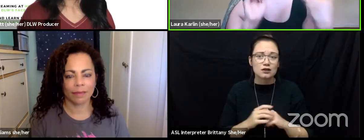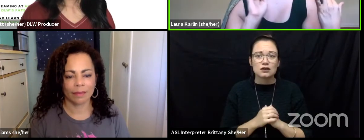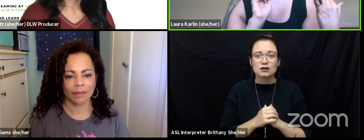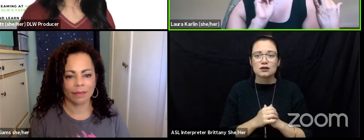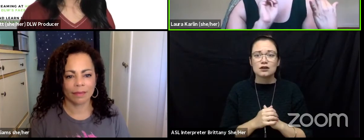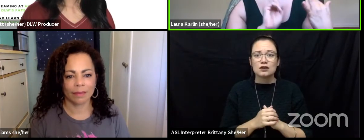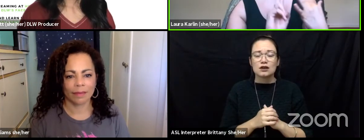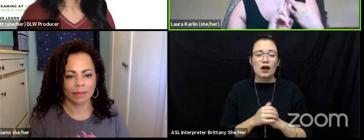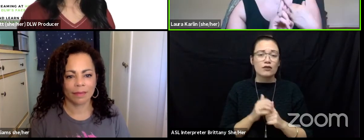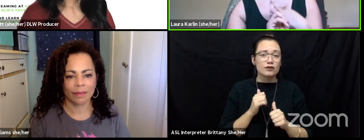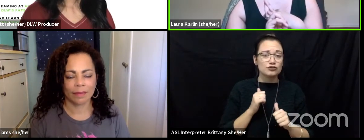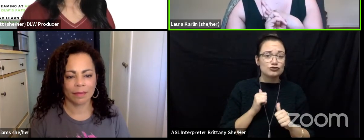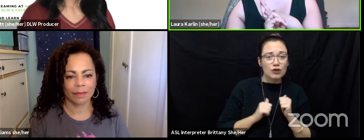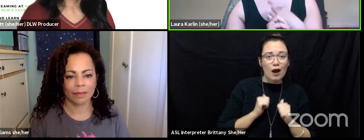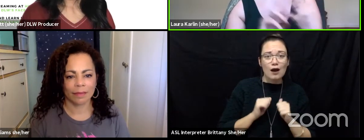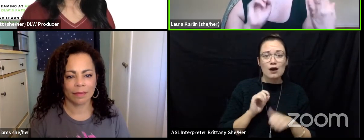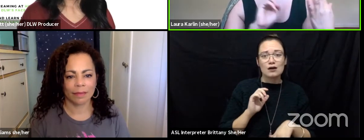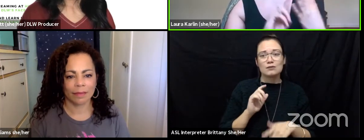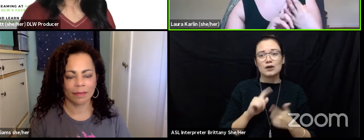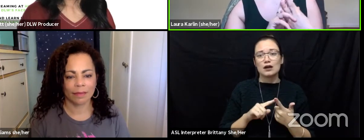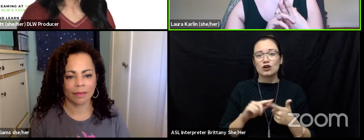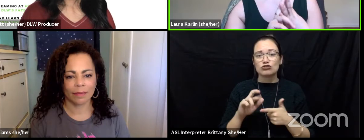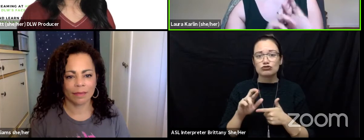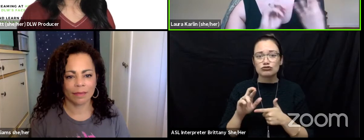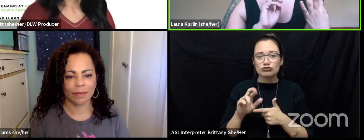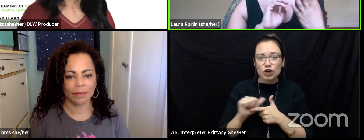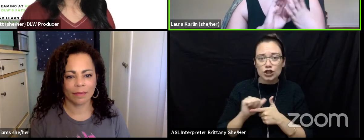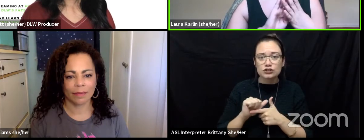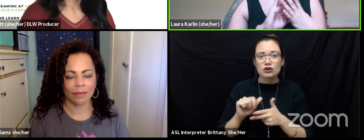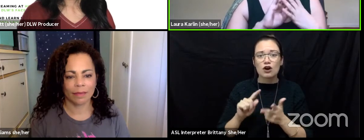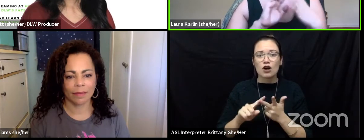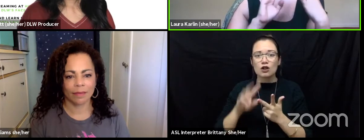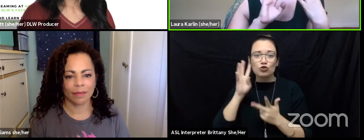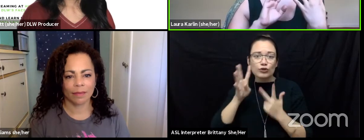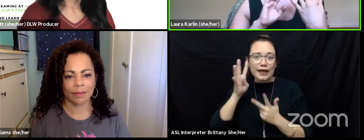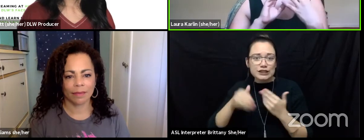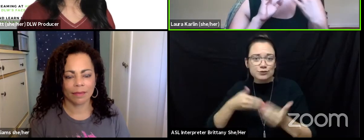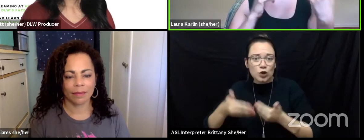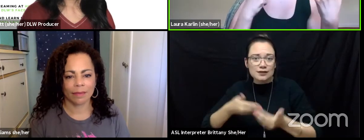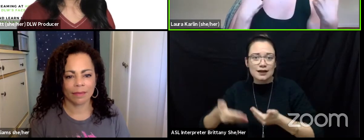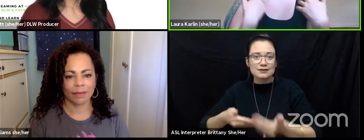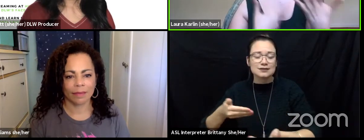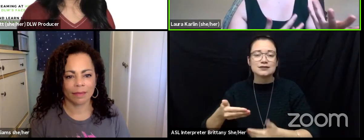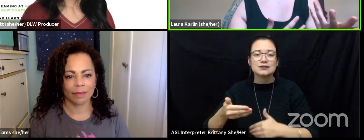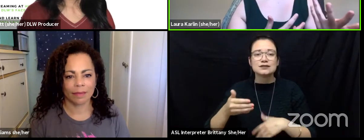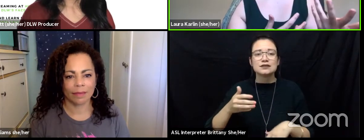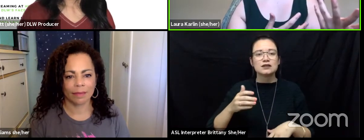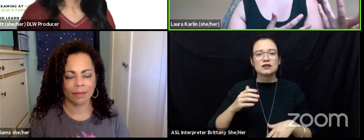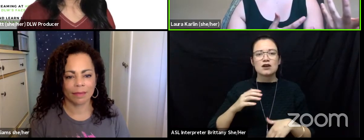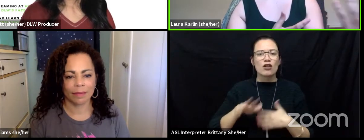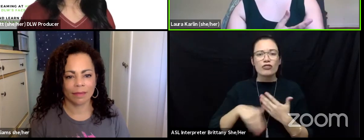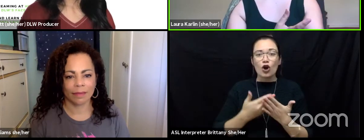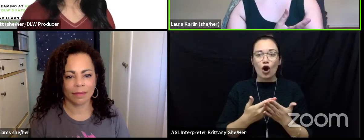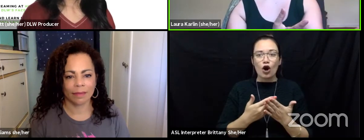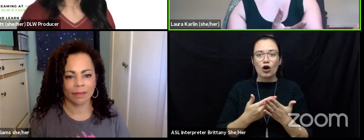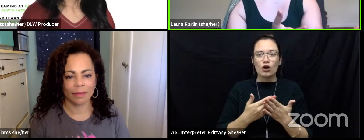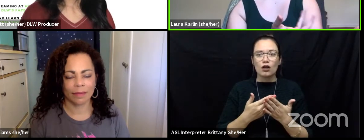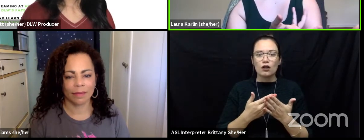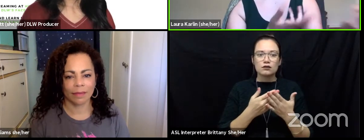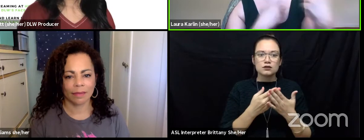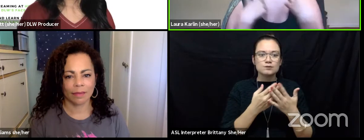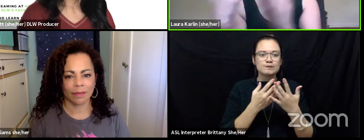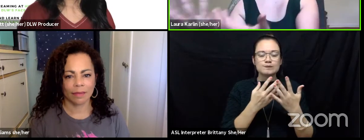dramaturgy, the rehearsals, the creation process are all informed by